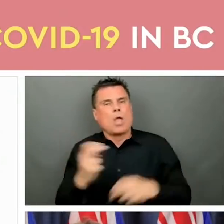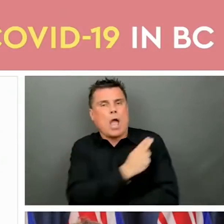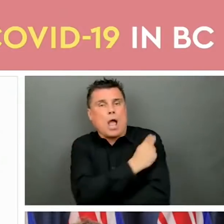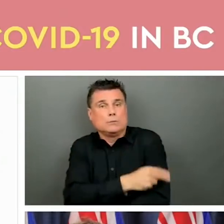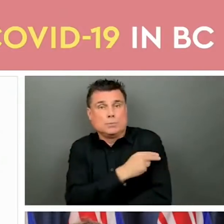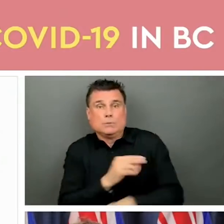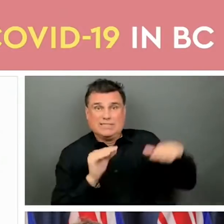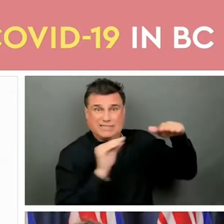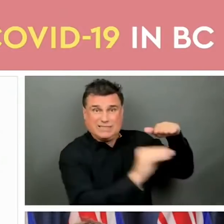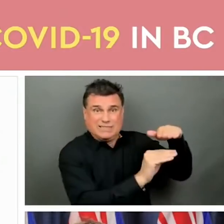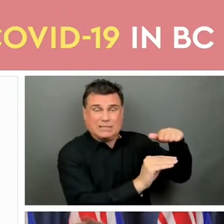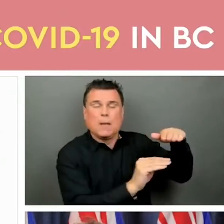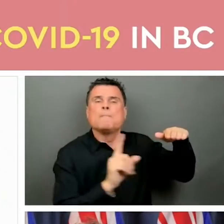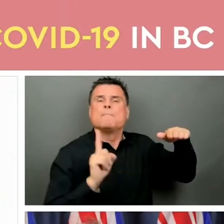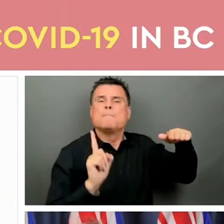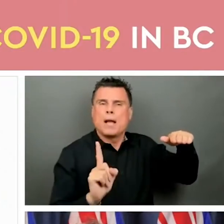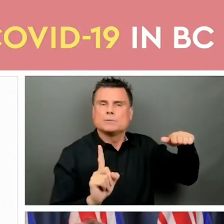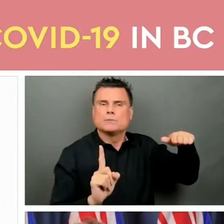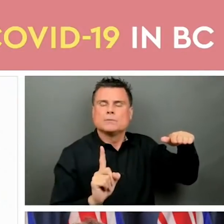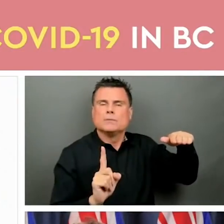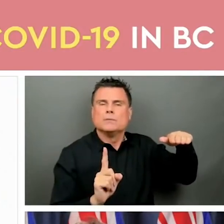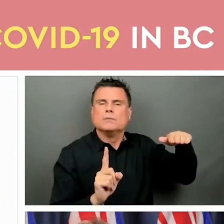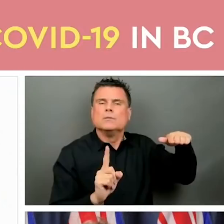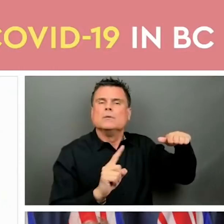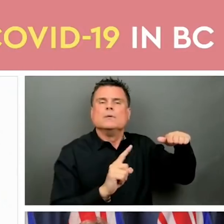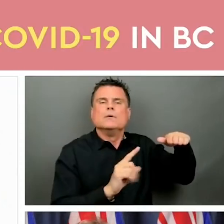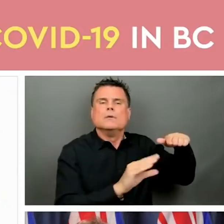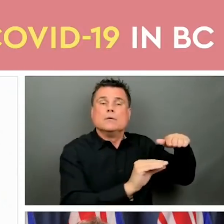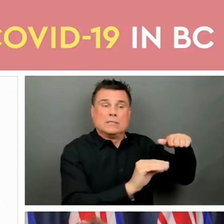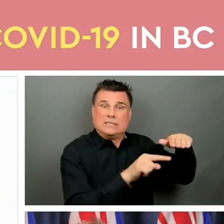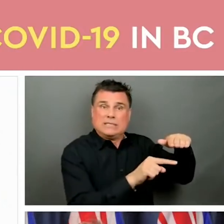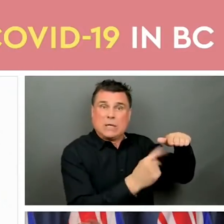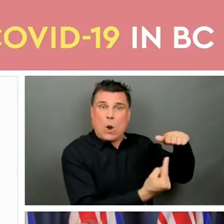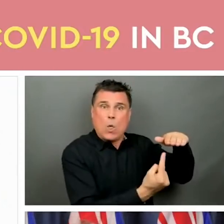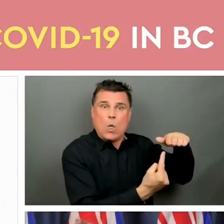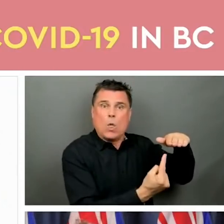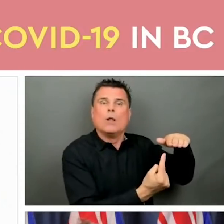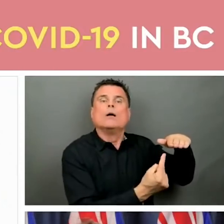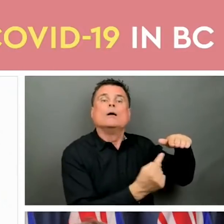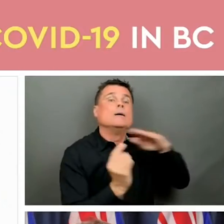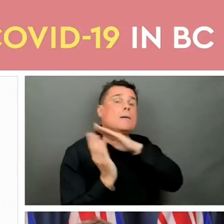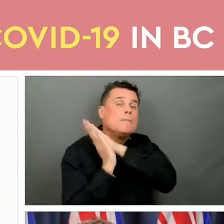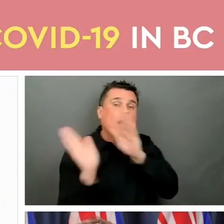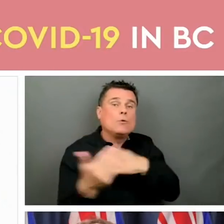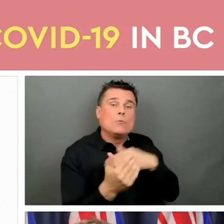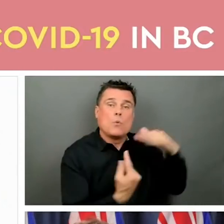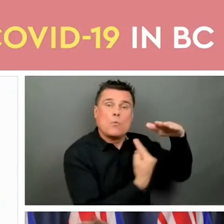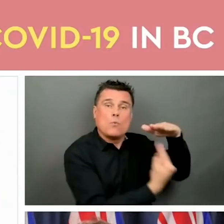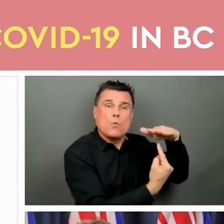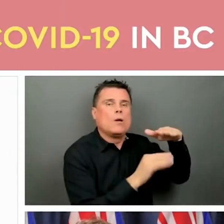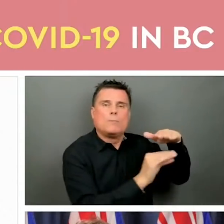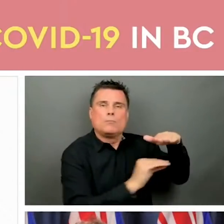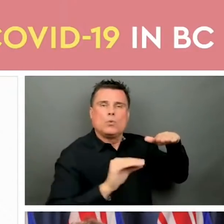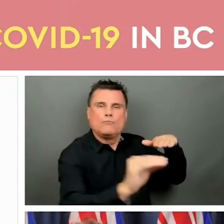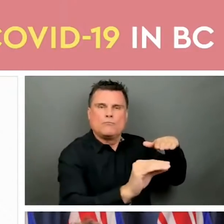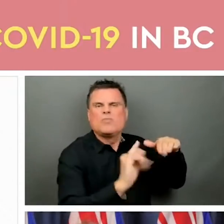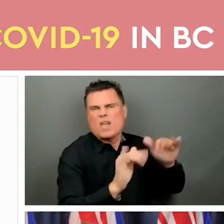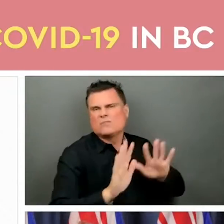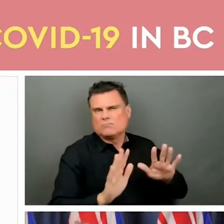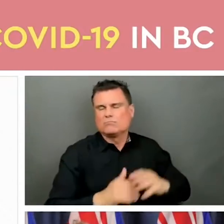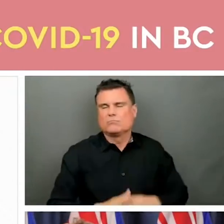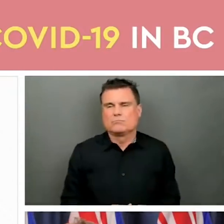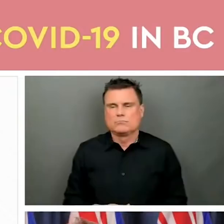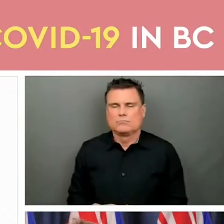now. These numbers are as of April the 15th. It should be said, and Dr. Henry will report on this shortly, that hospitalizations from COVID-19